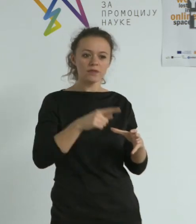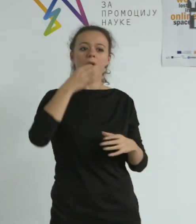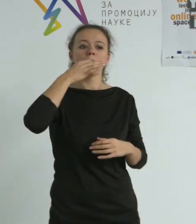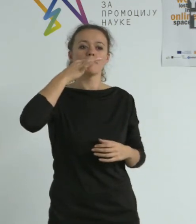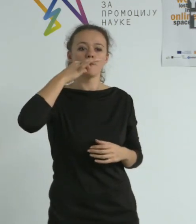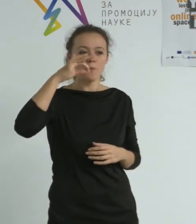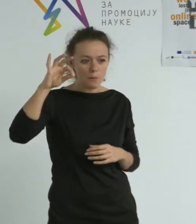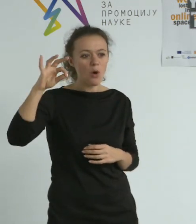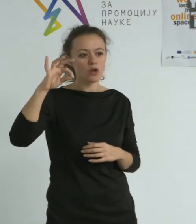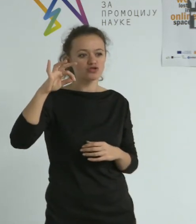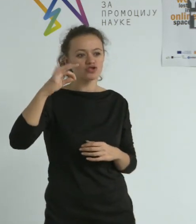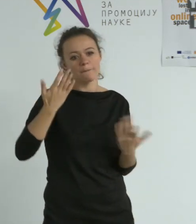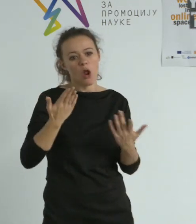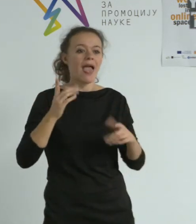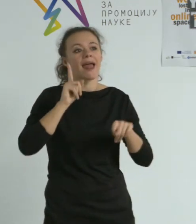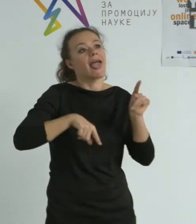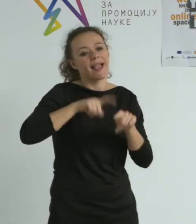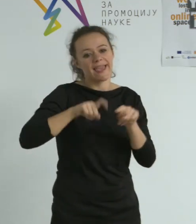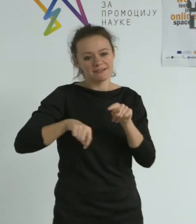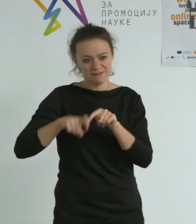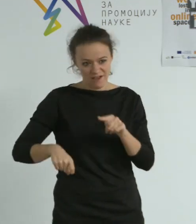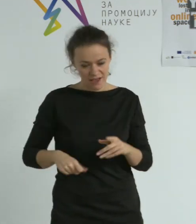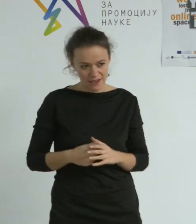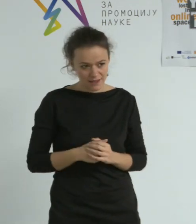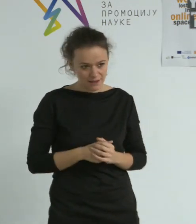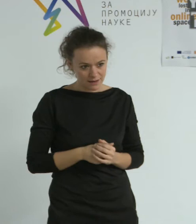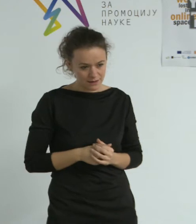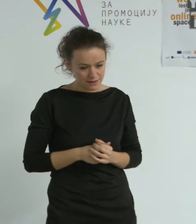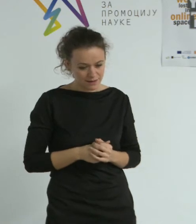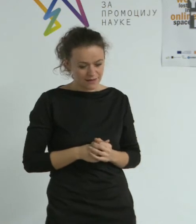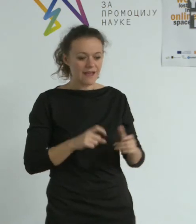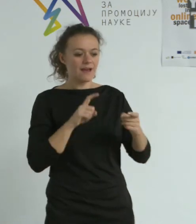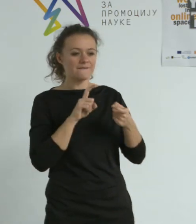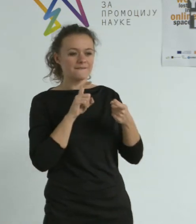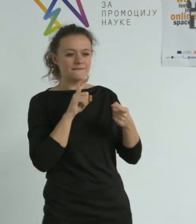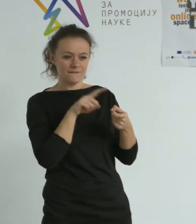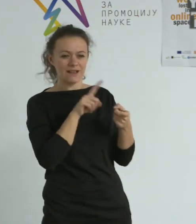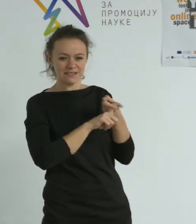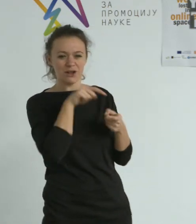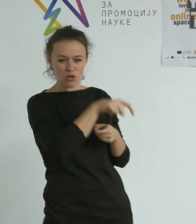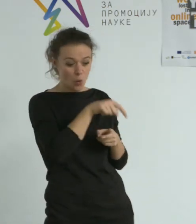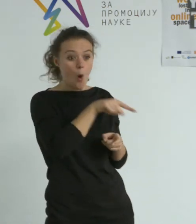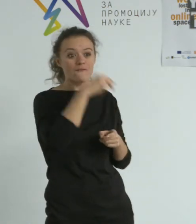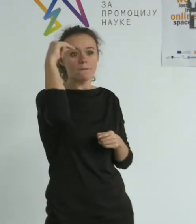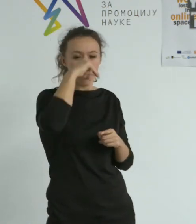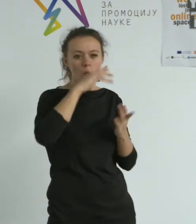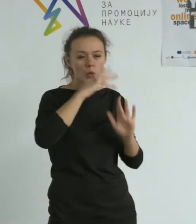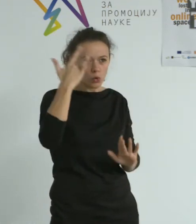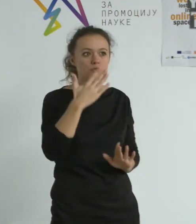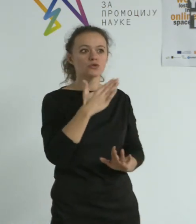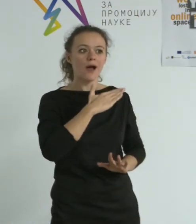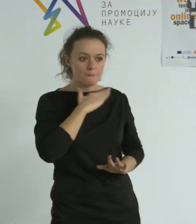things, and through this course I learned a lot